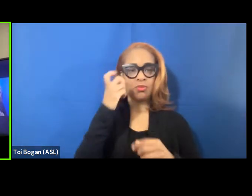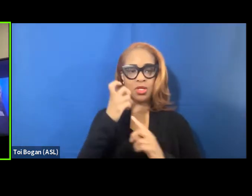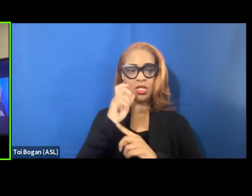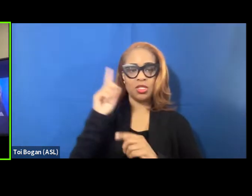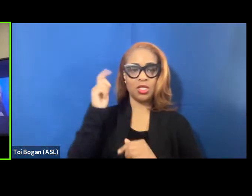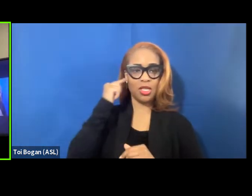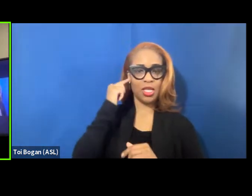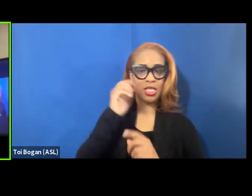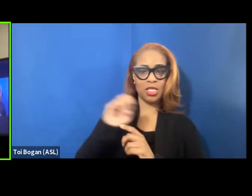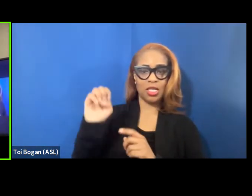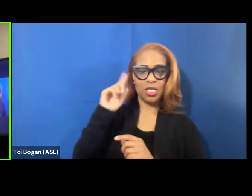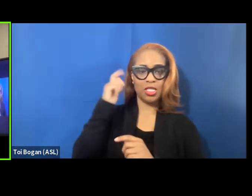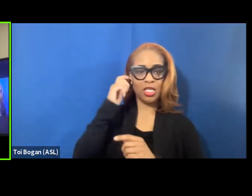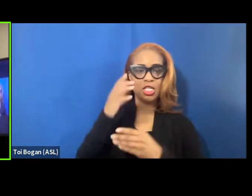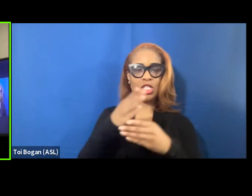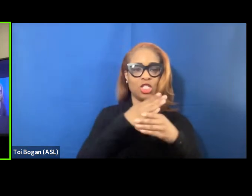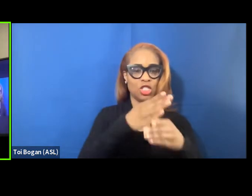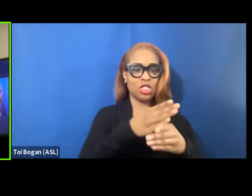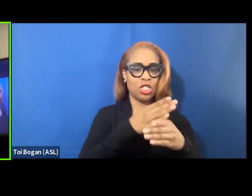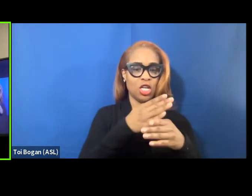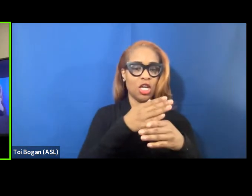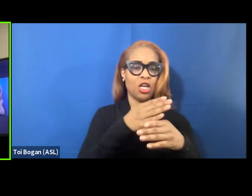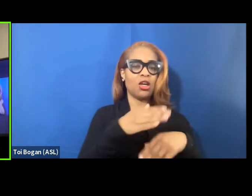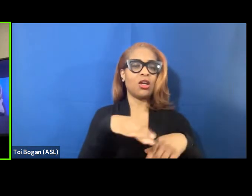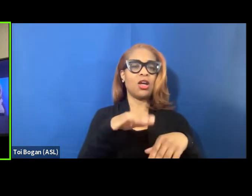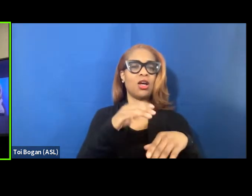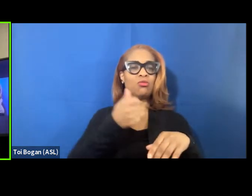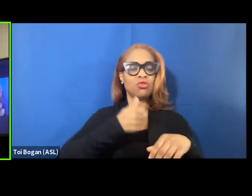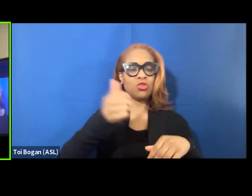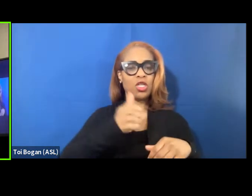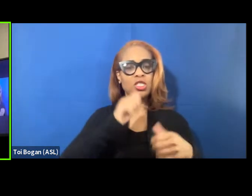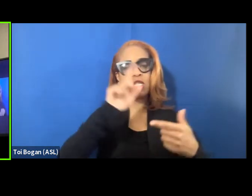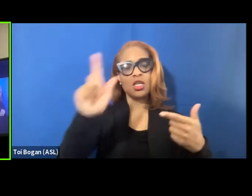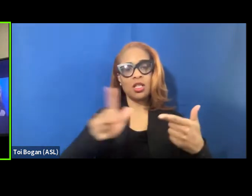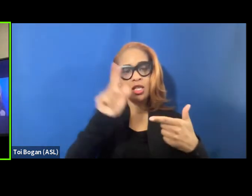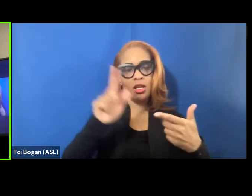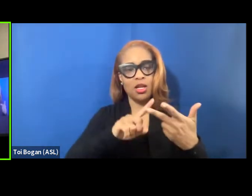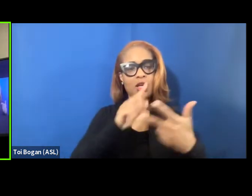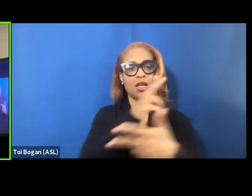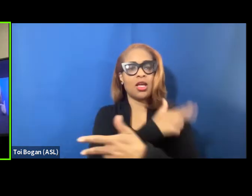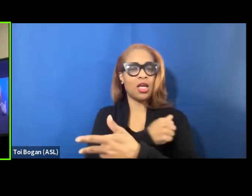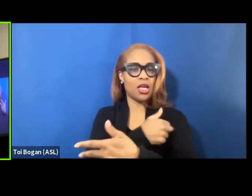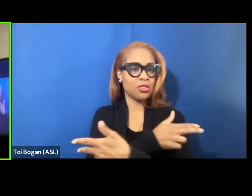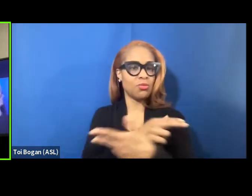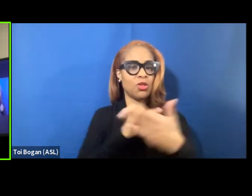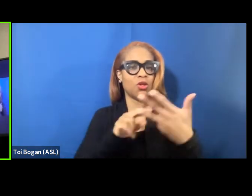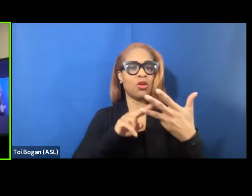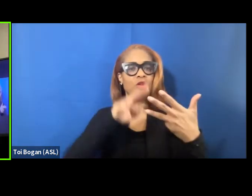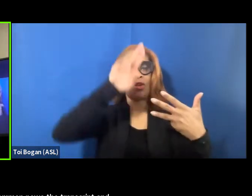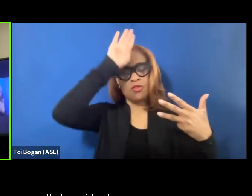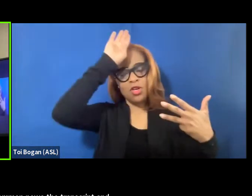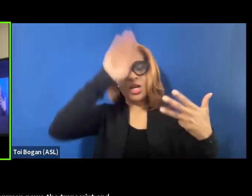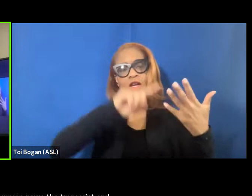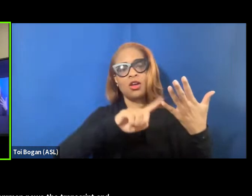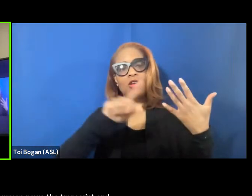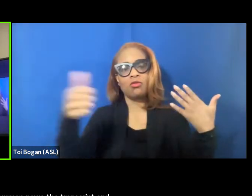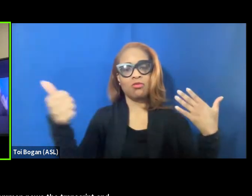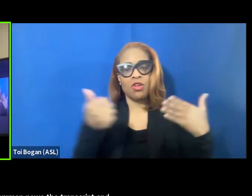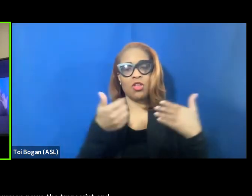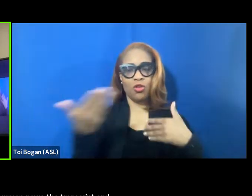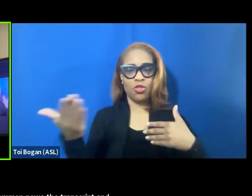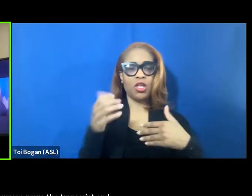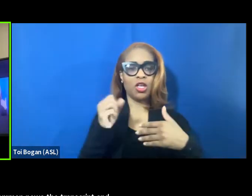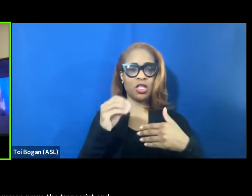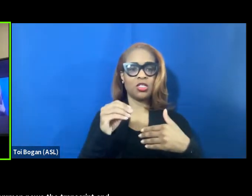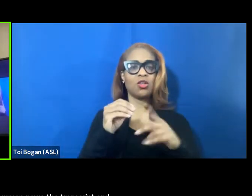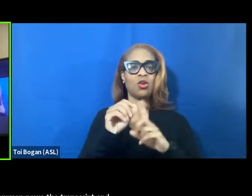lansing and east lansing share lots of commonalities such as the transit system library system hospital care networks fire chief and many other things so splitting